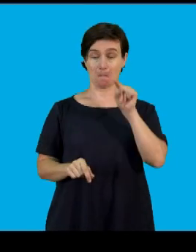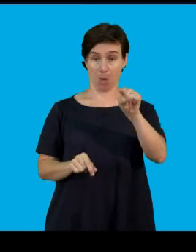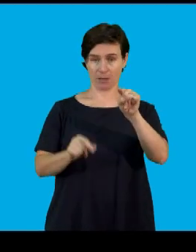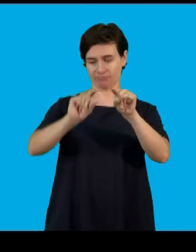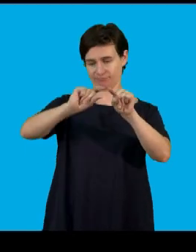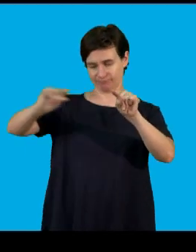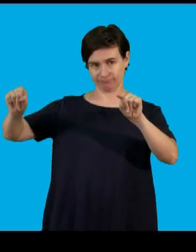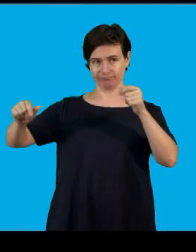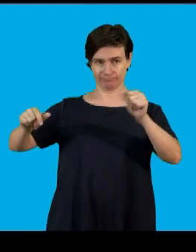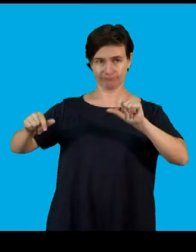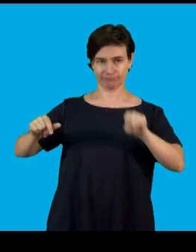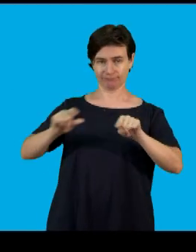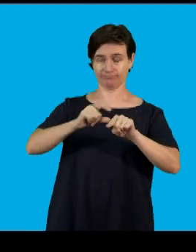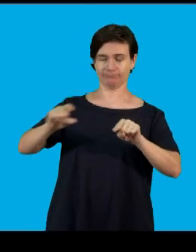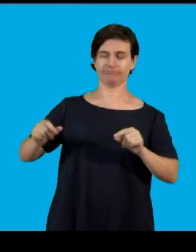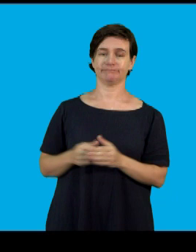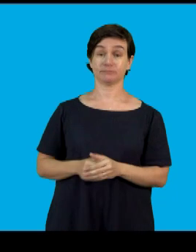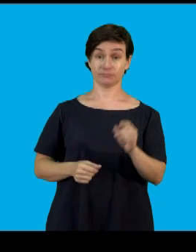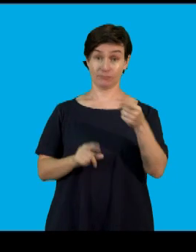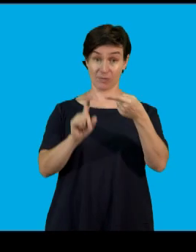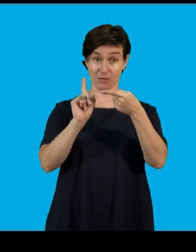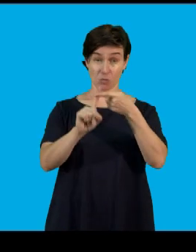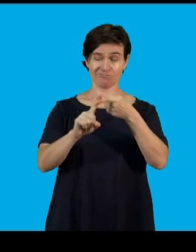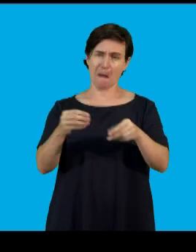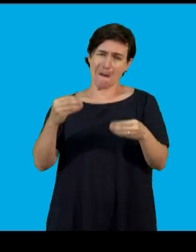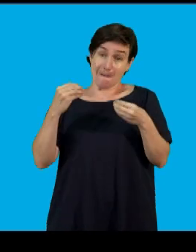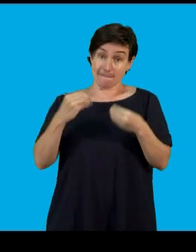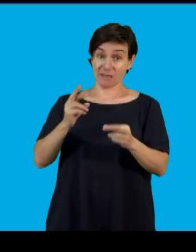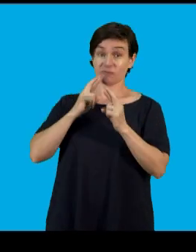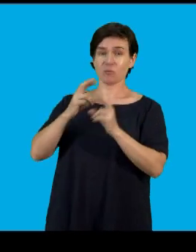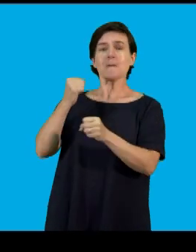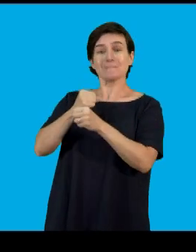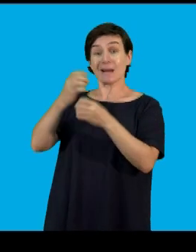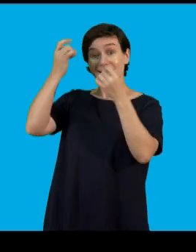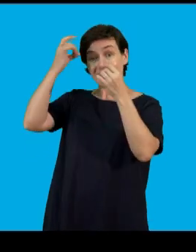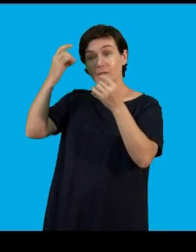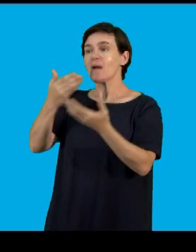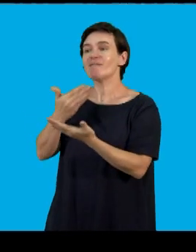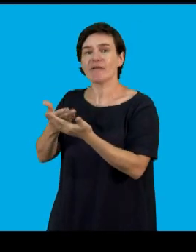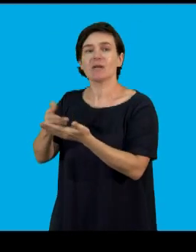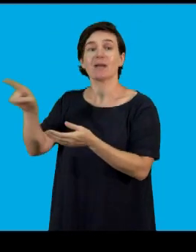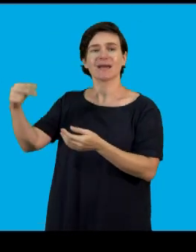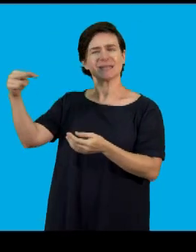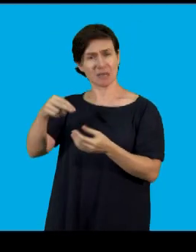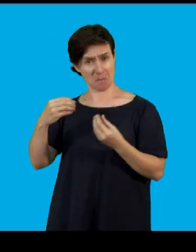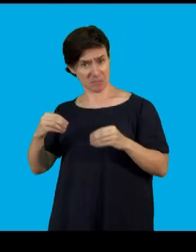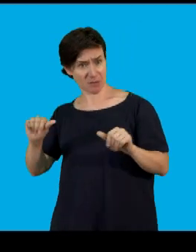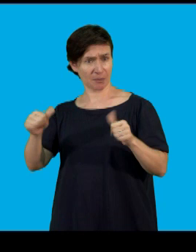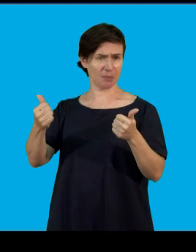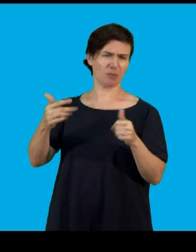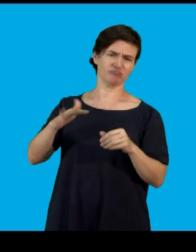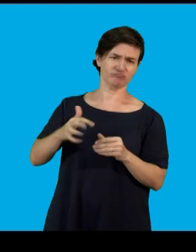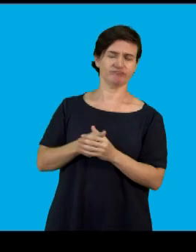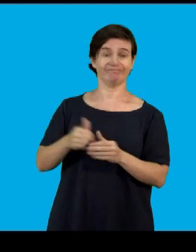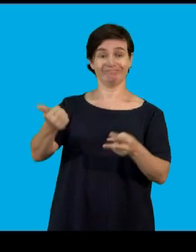bullet points. A business report makes information available to stakeholders about how business is doing. Senior management